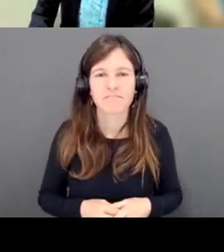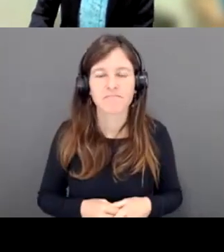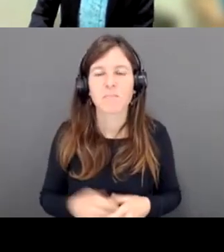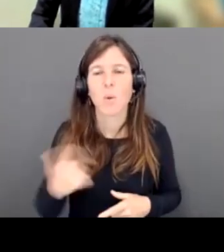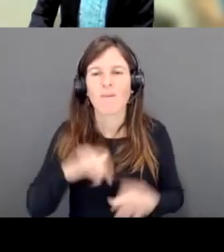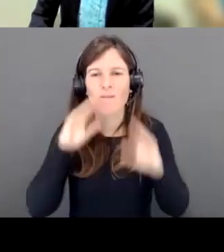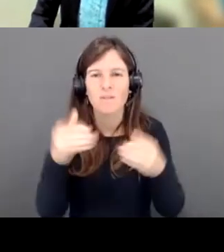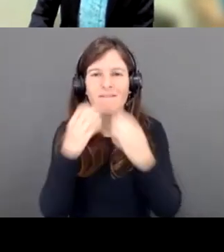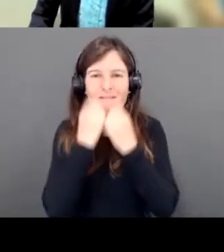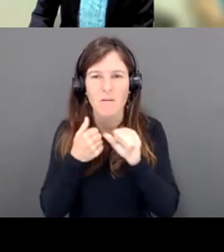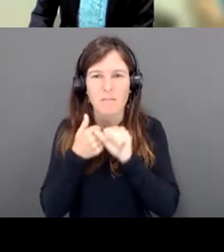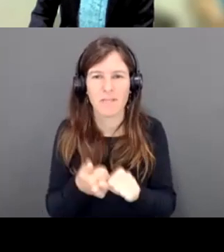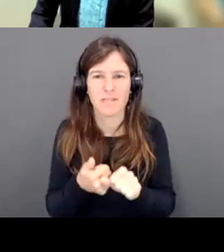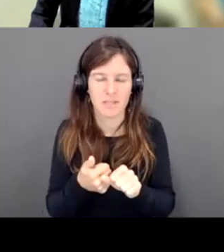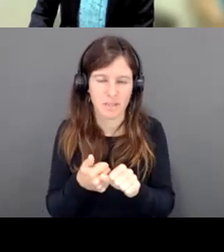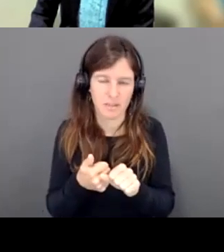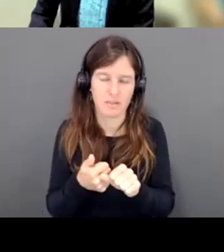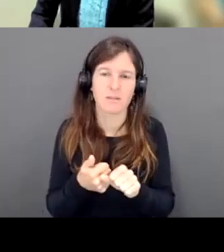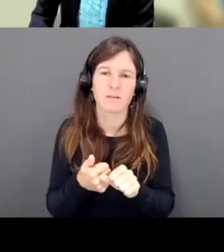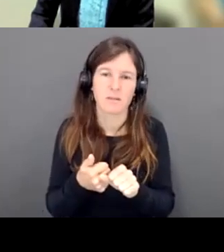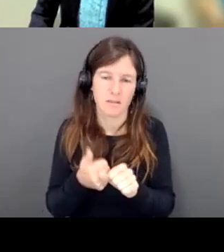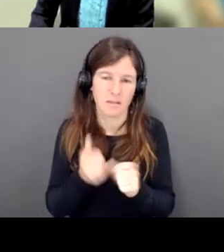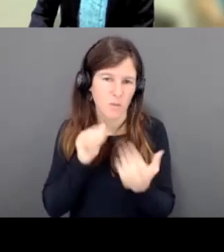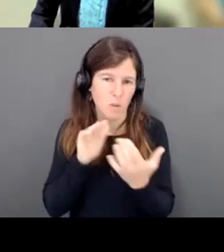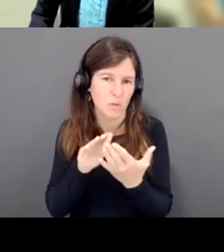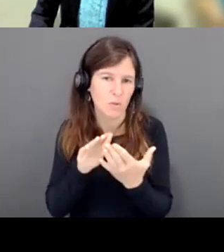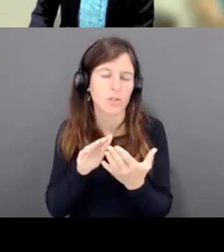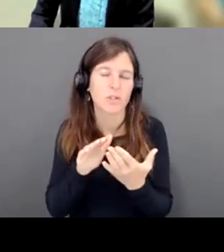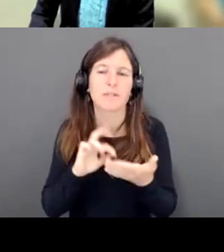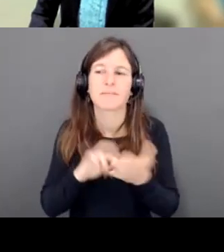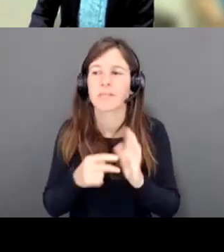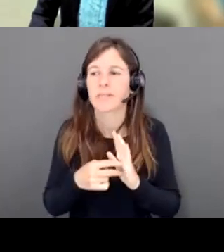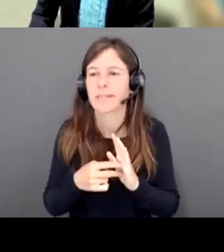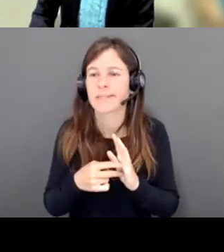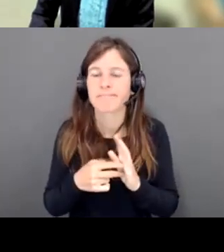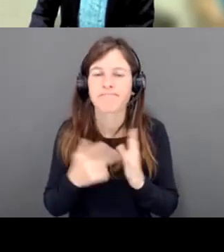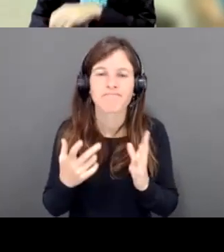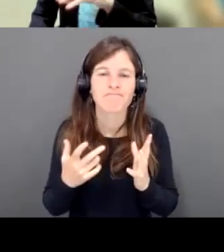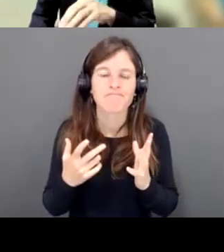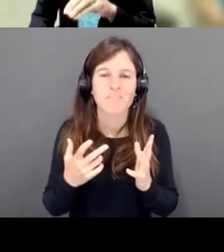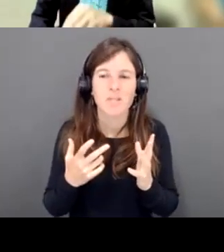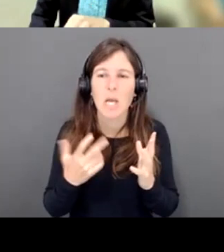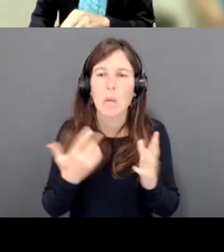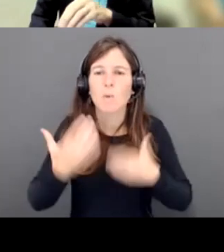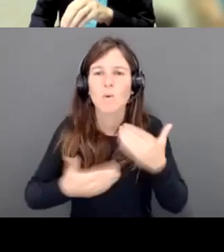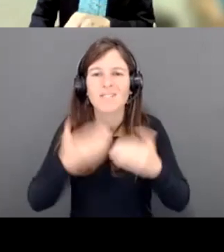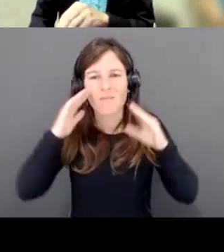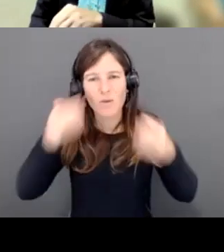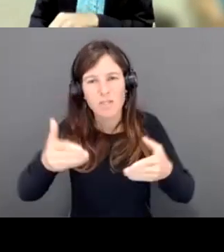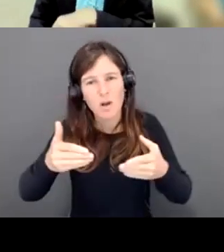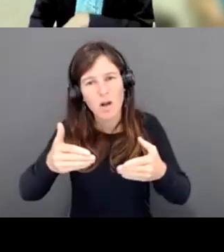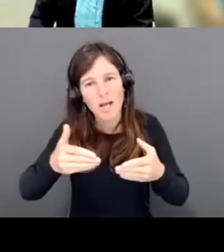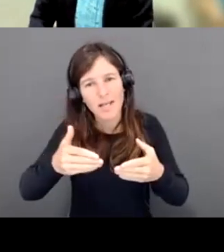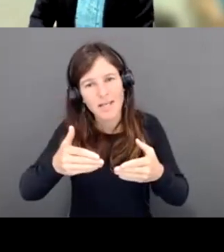we're really talking about an approach or a process that focuses on the unique values of